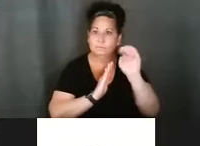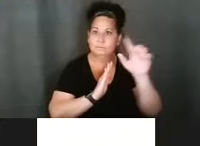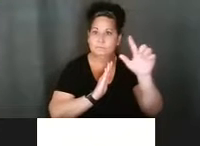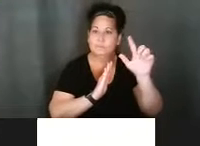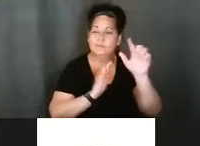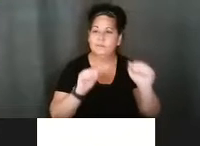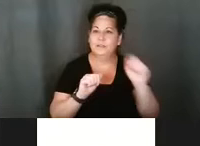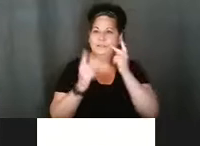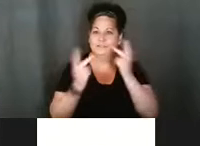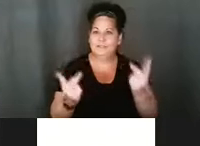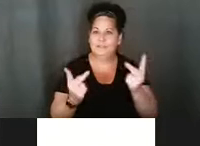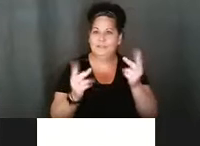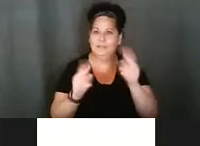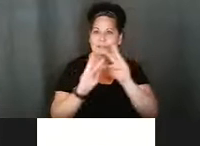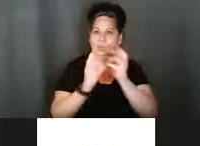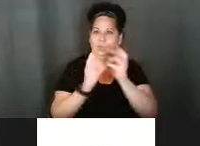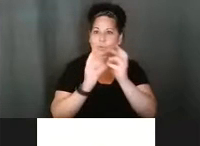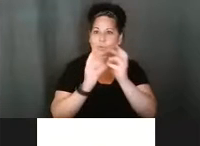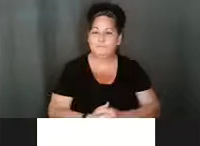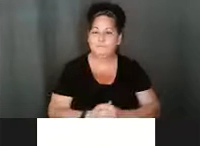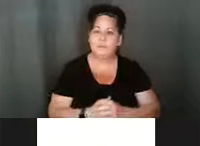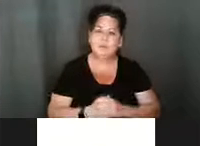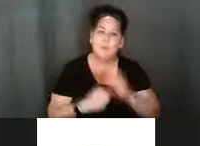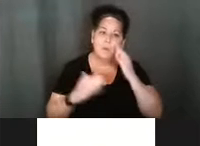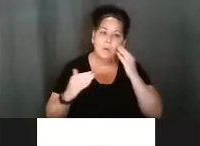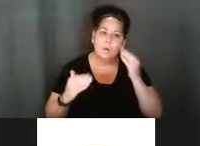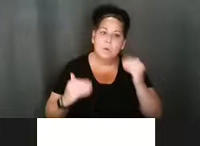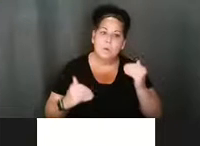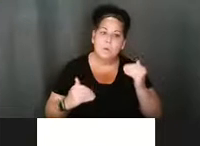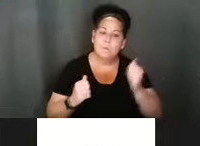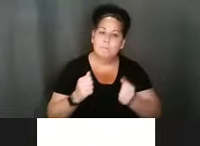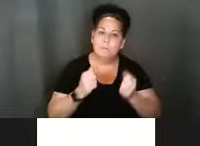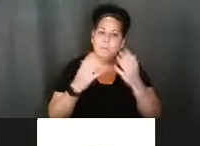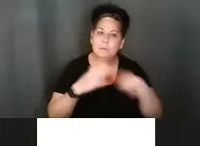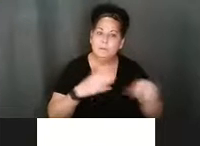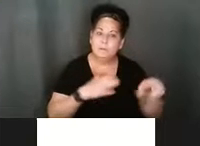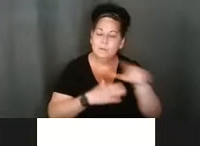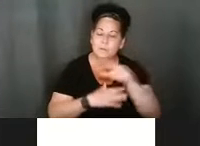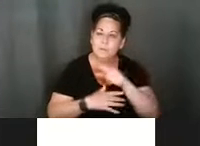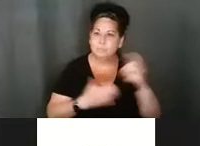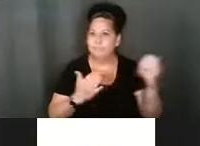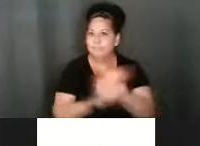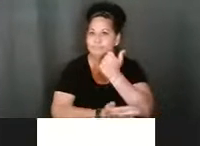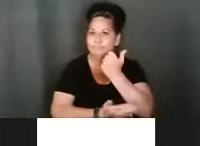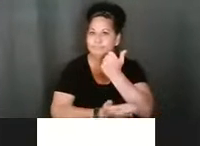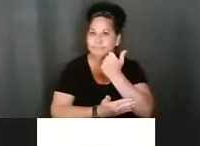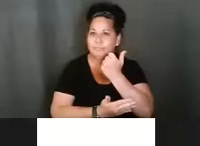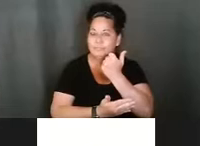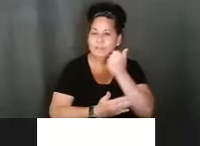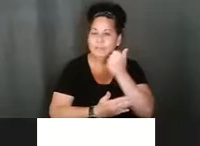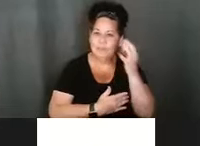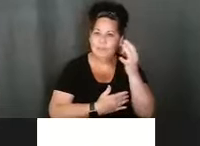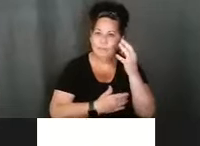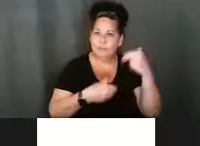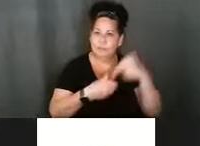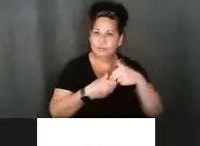session. So I hope that many of you will take advantage. If you join this session later, you want to go back and